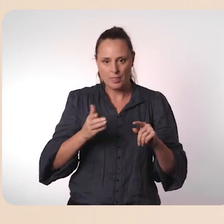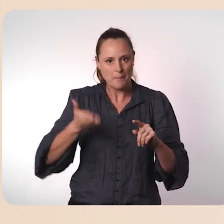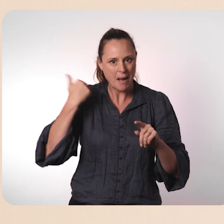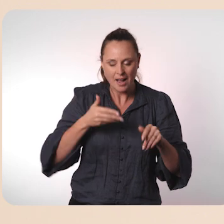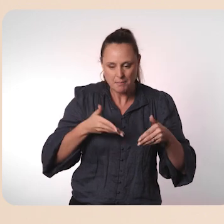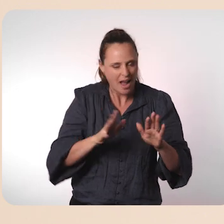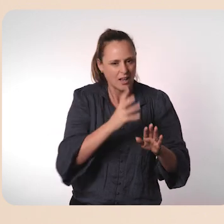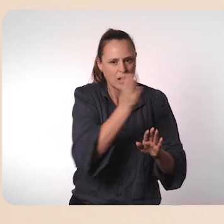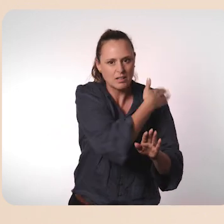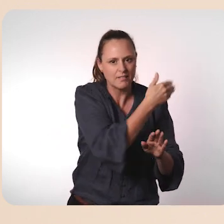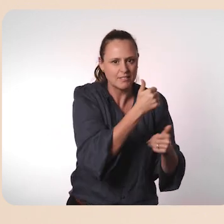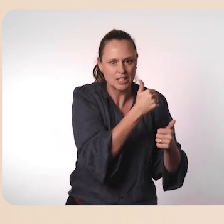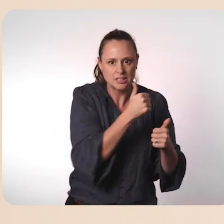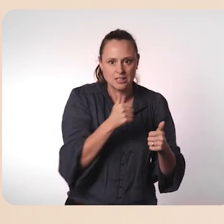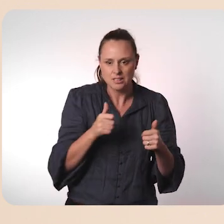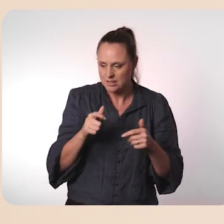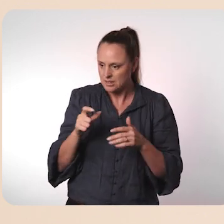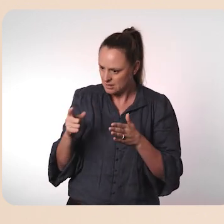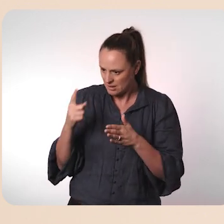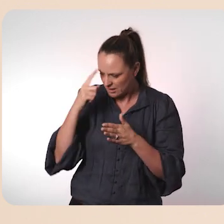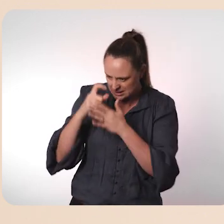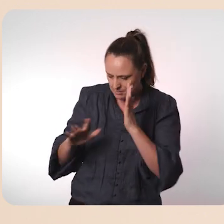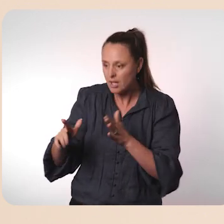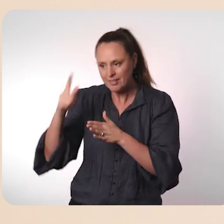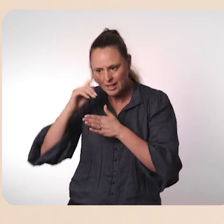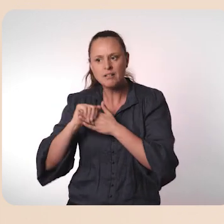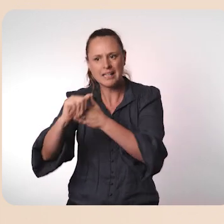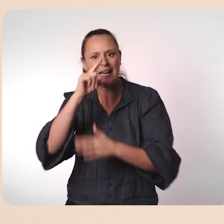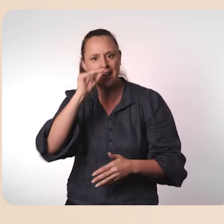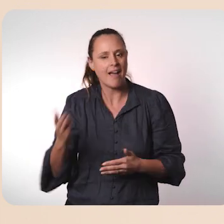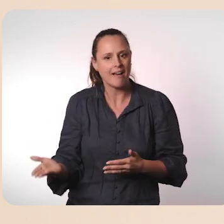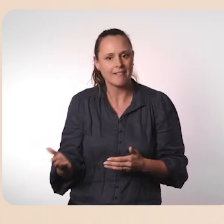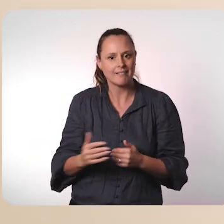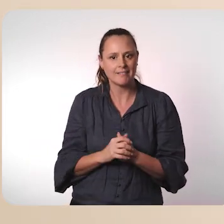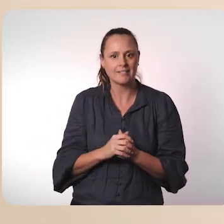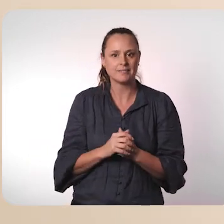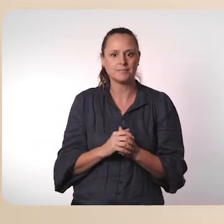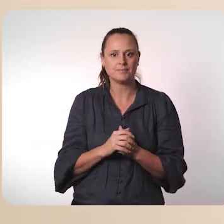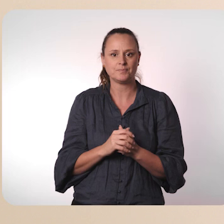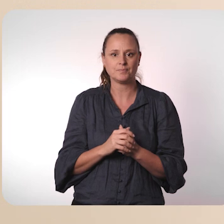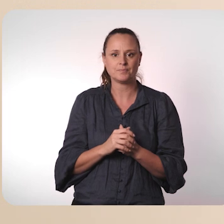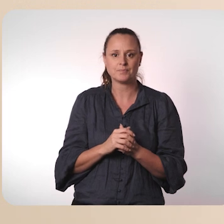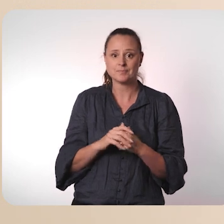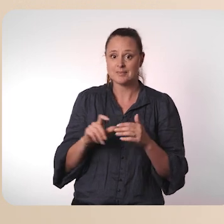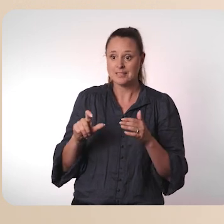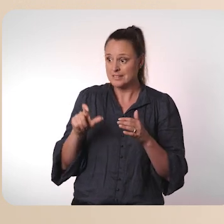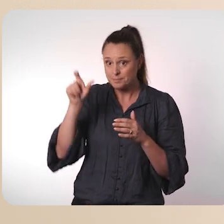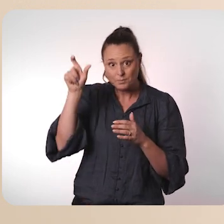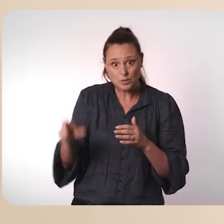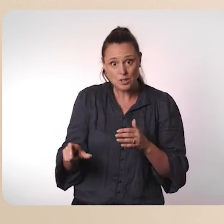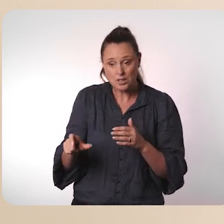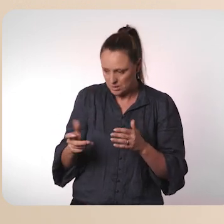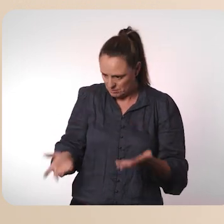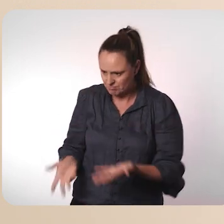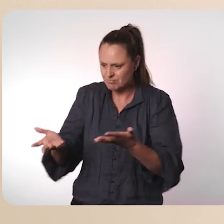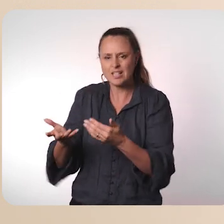senior and leadership positions, and nurturing that disability pride and how that can